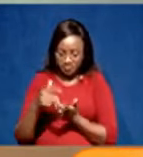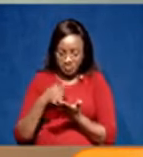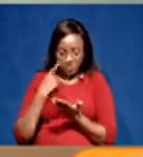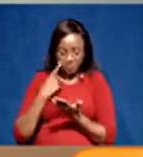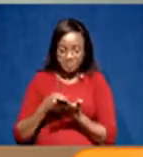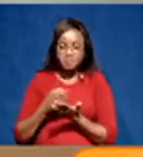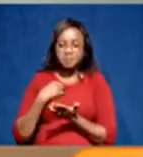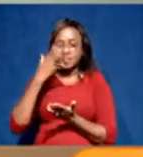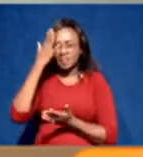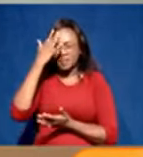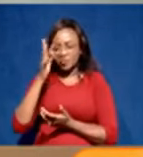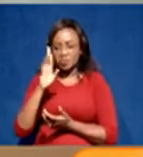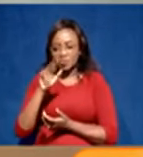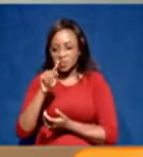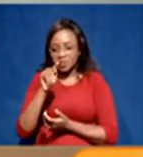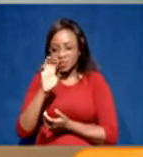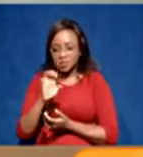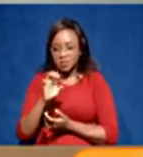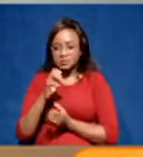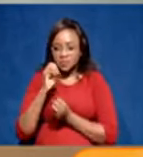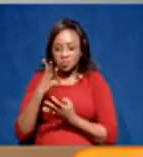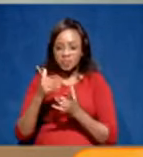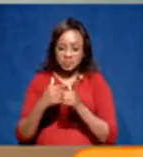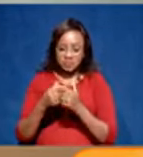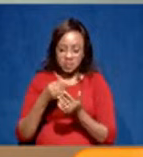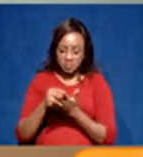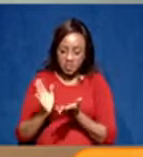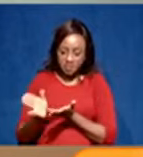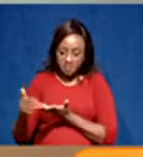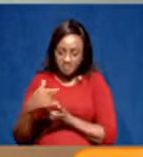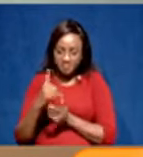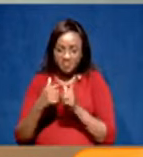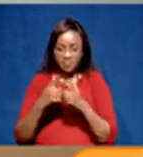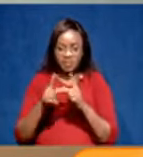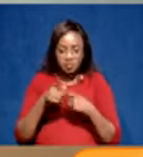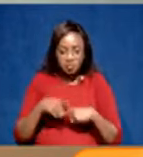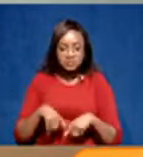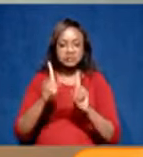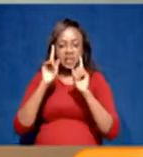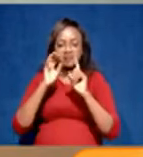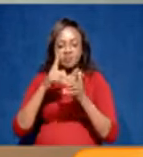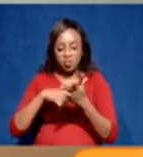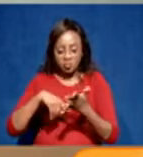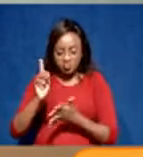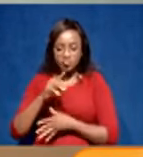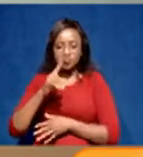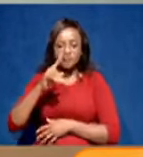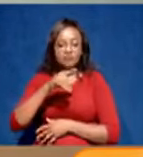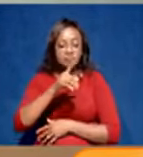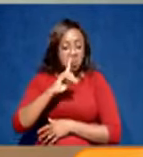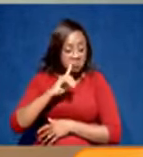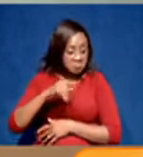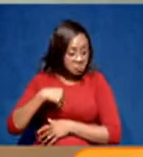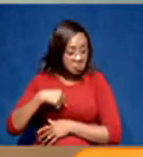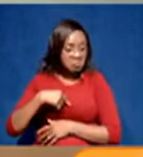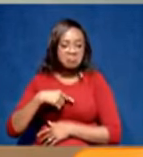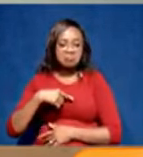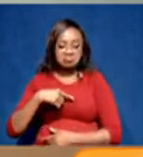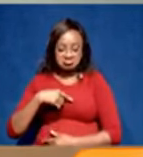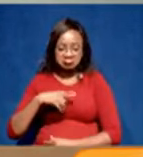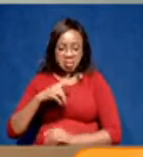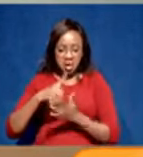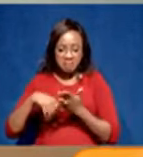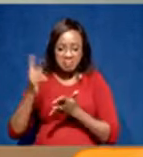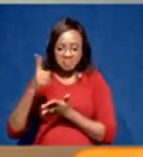rate, you collect the money, you are the one who you authorize the patients or whoever needs to do